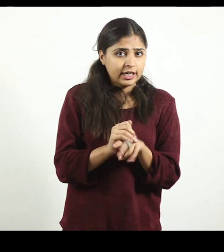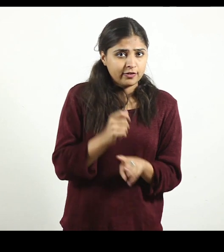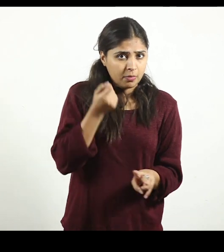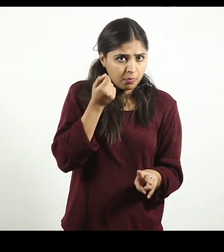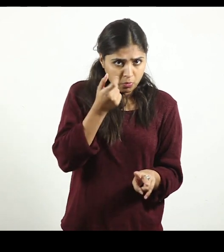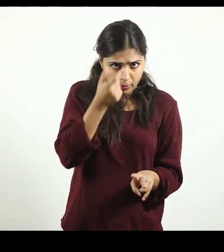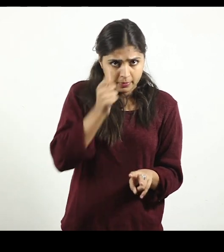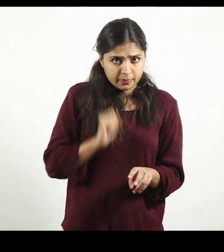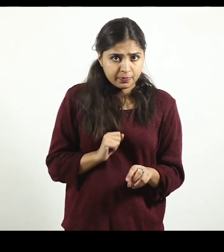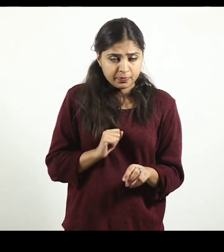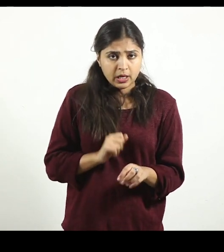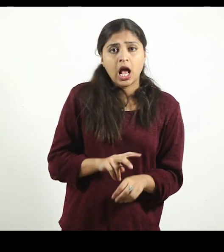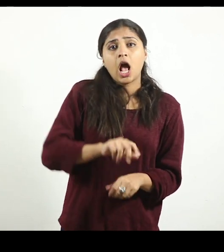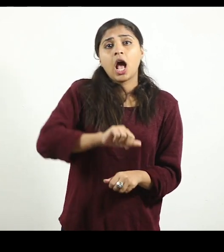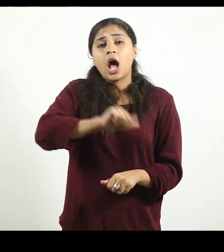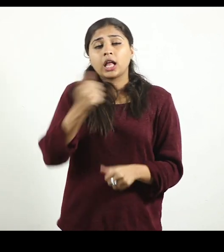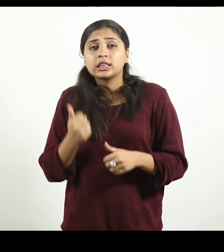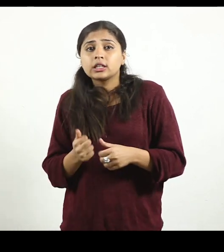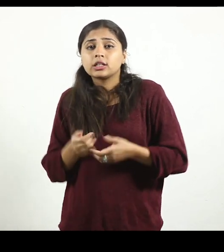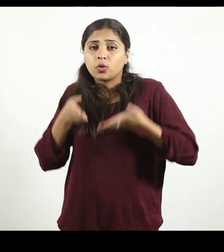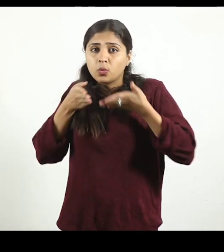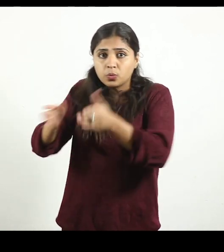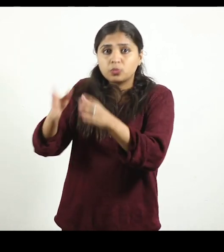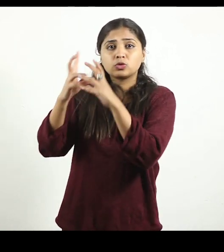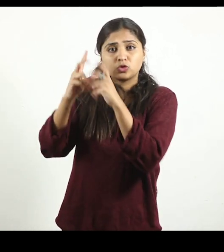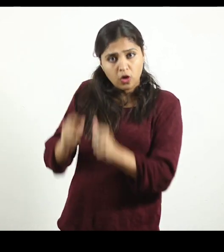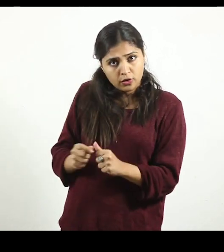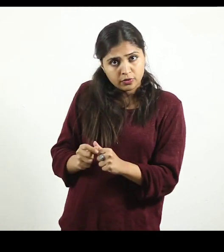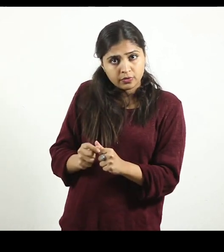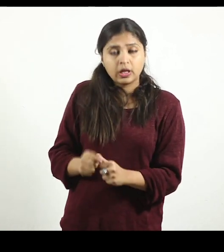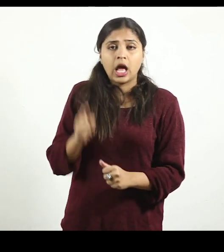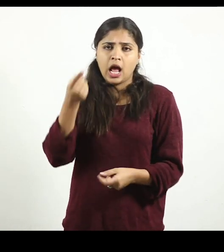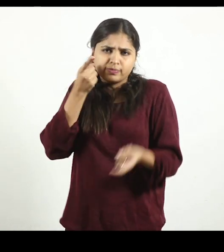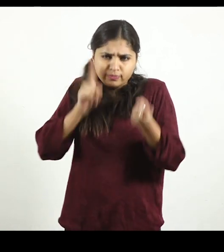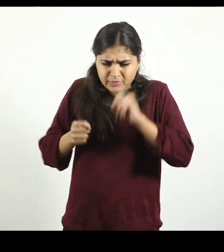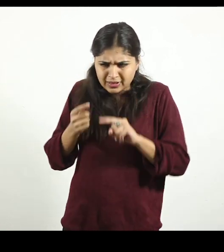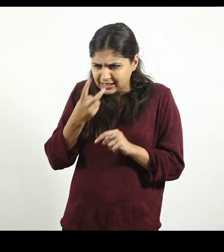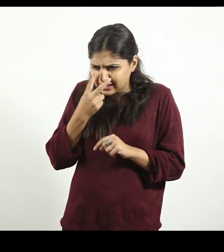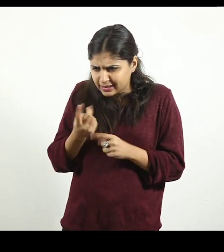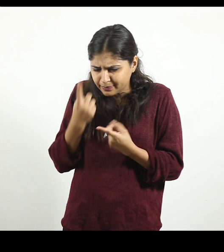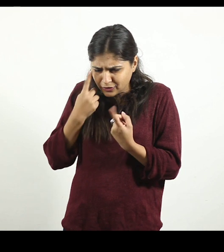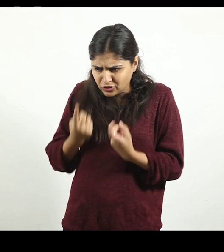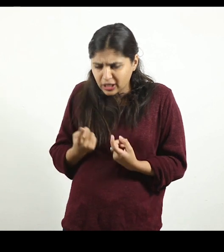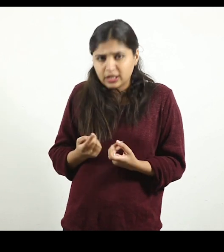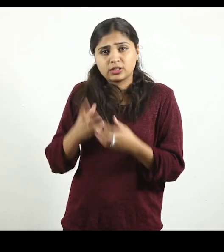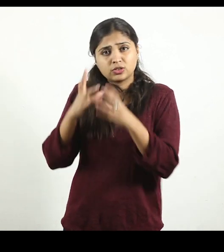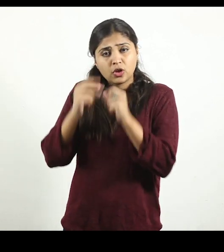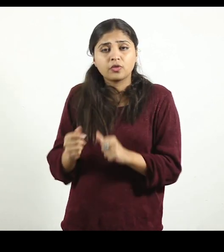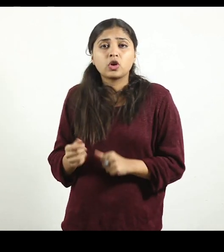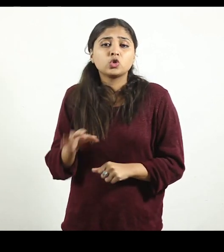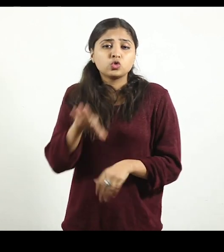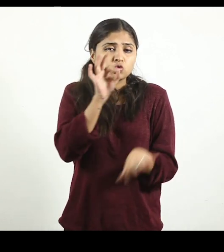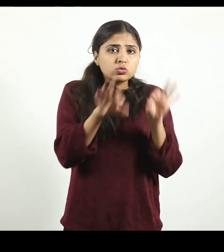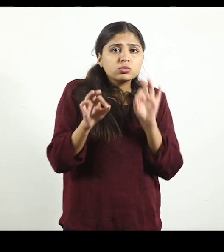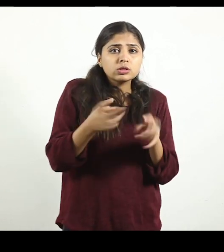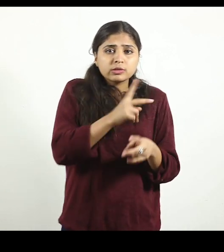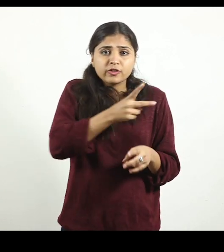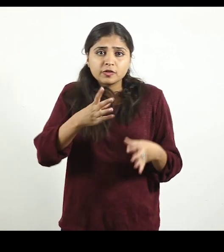Evaluate the solutions. Choose among the alternative solutions. Implement the chosen solution.